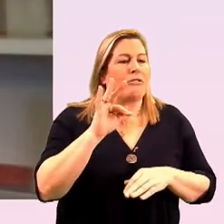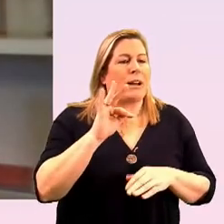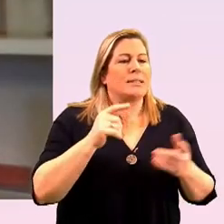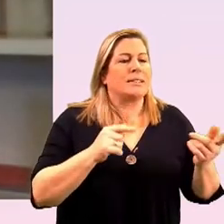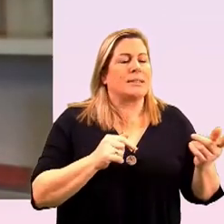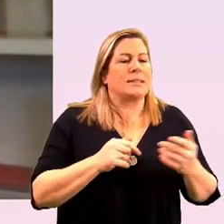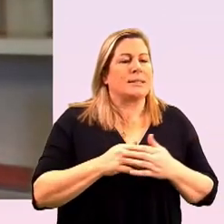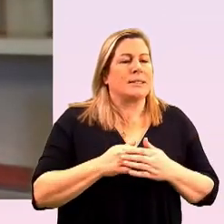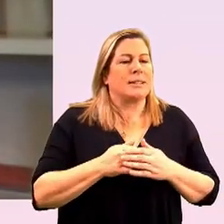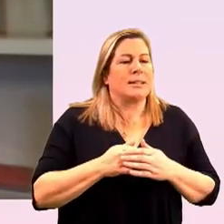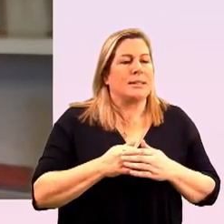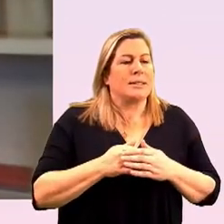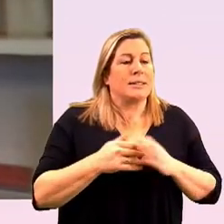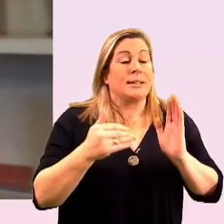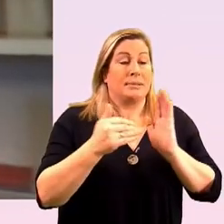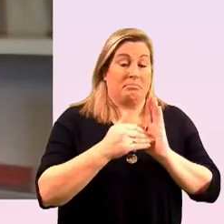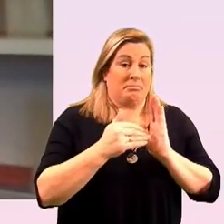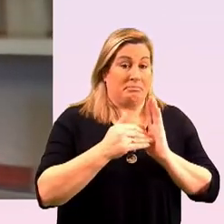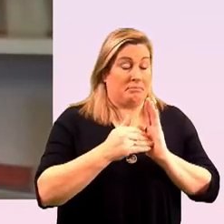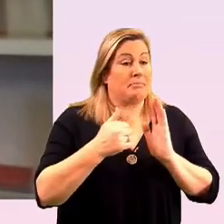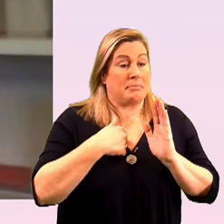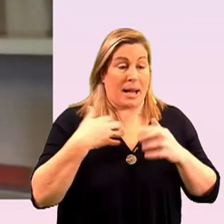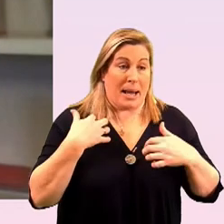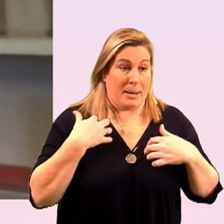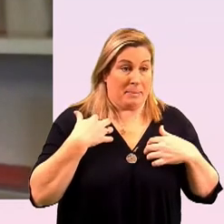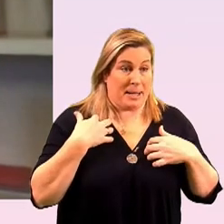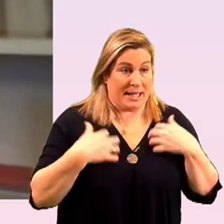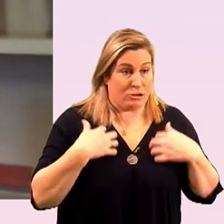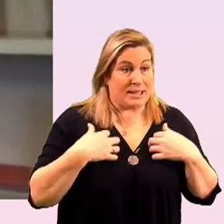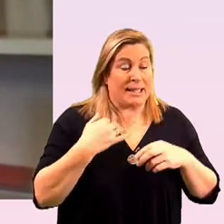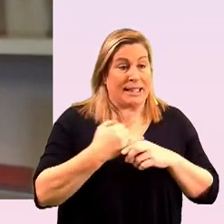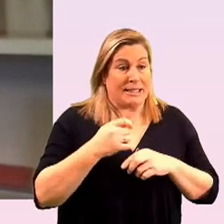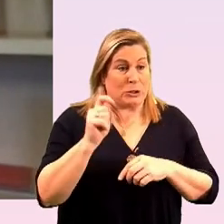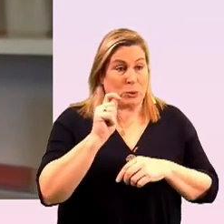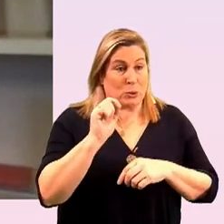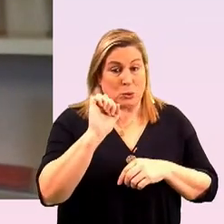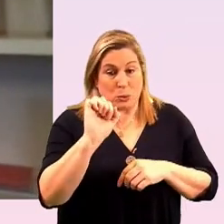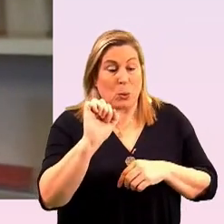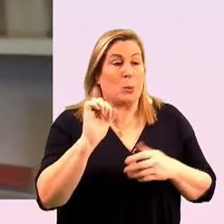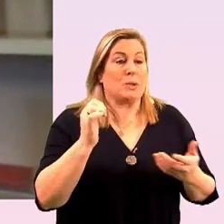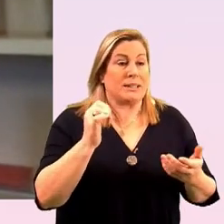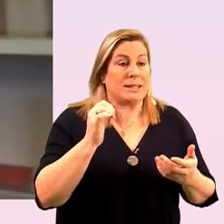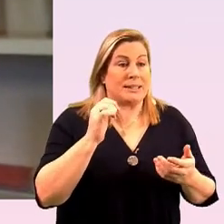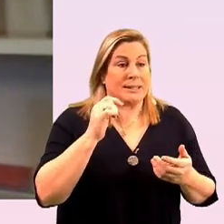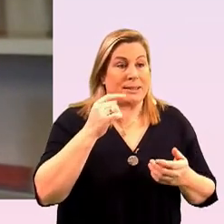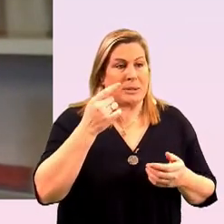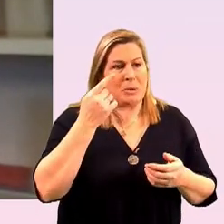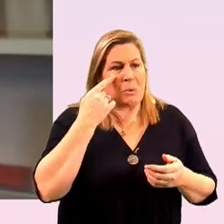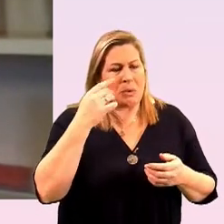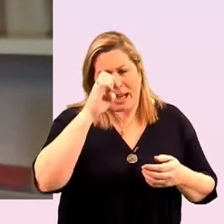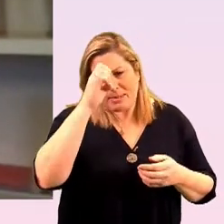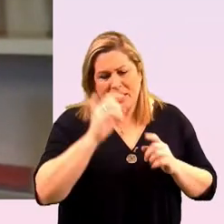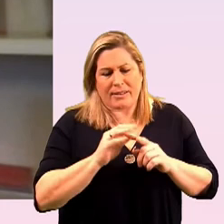Yeah, I'm absolutely interested in Tony's projection for the future